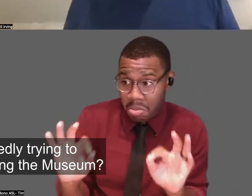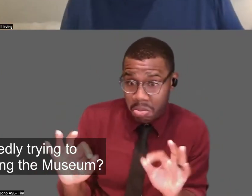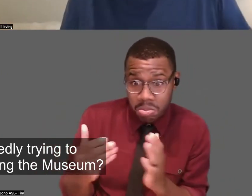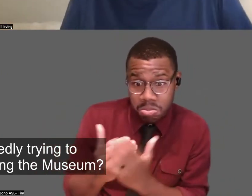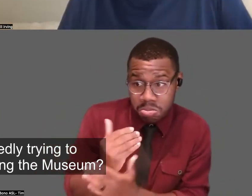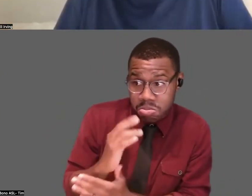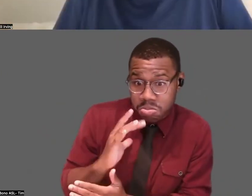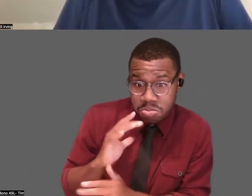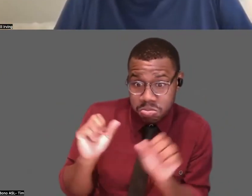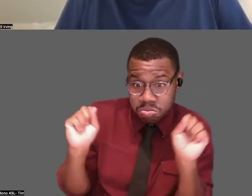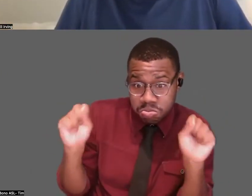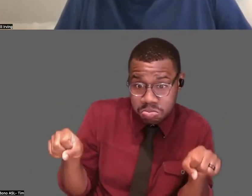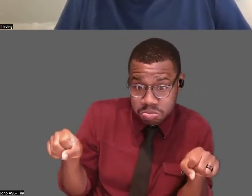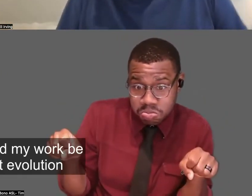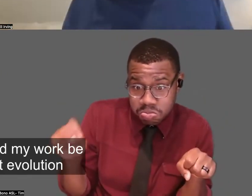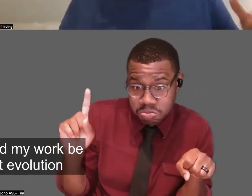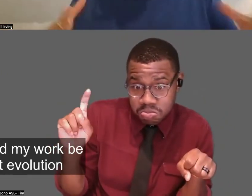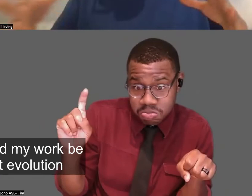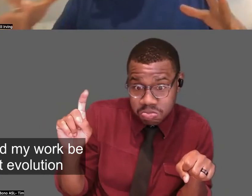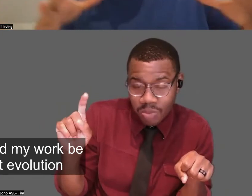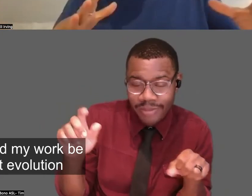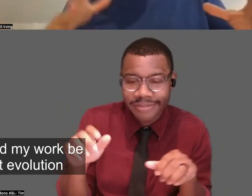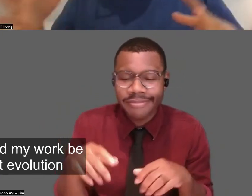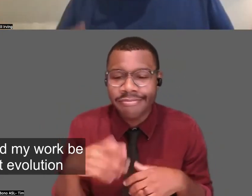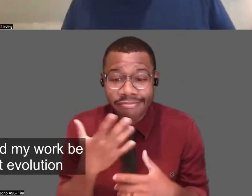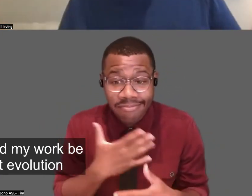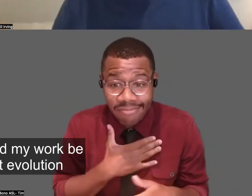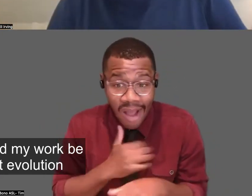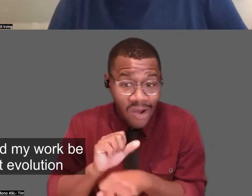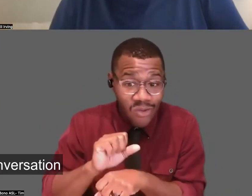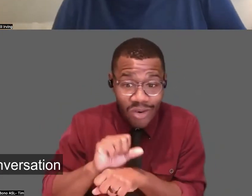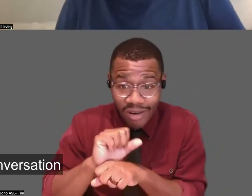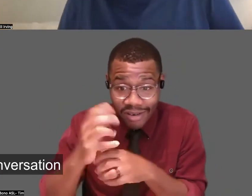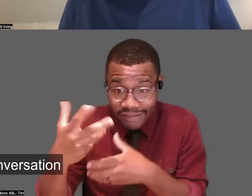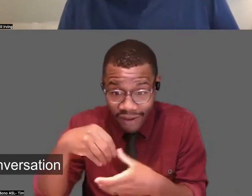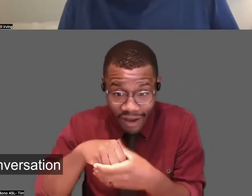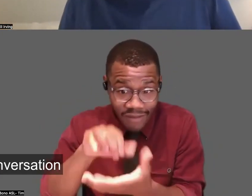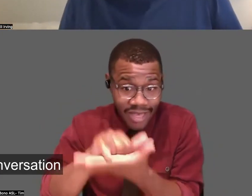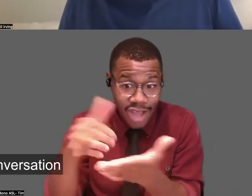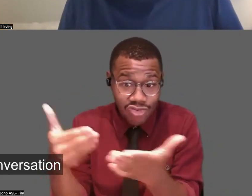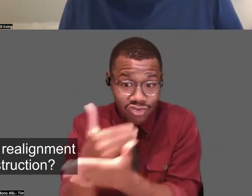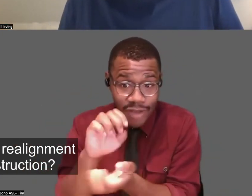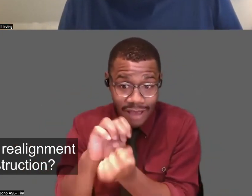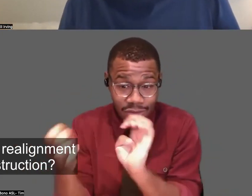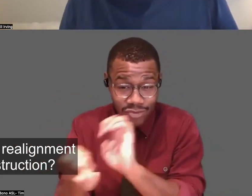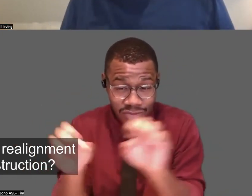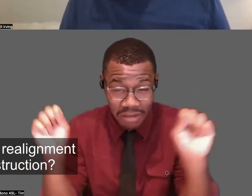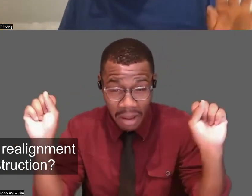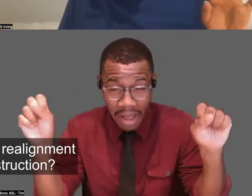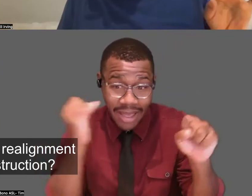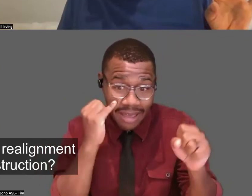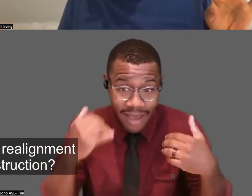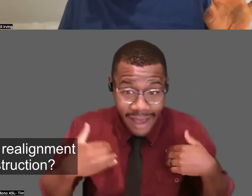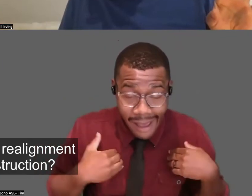the museum? You know, could my work be a part of that evolution and that conversation of